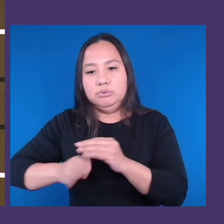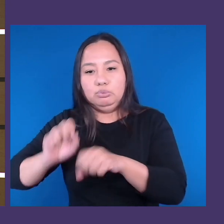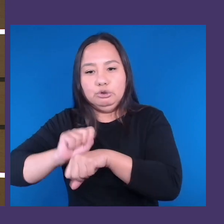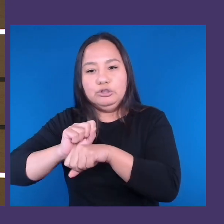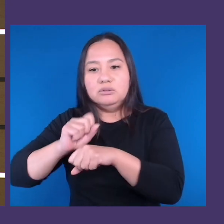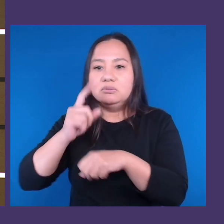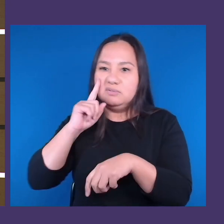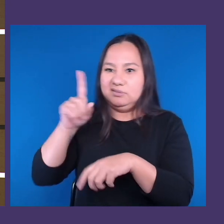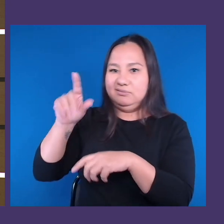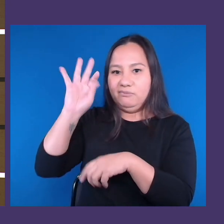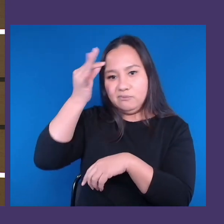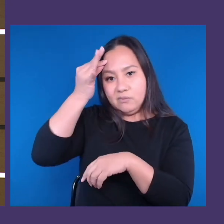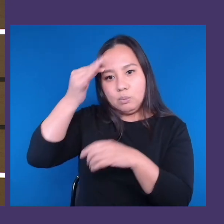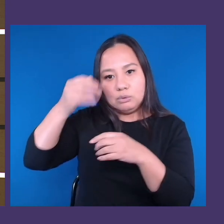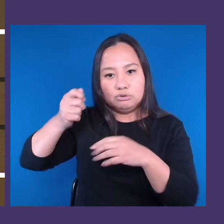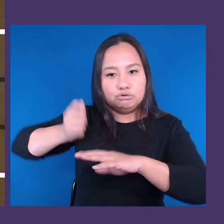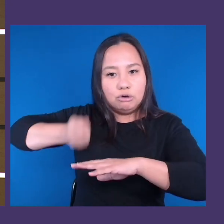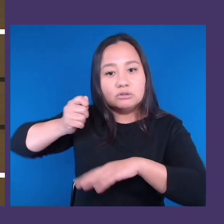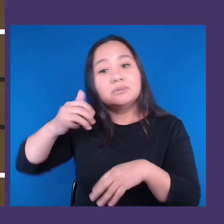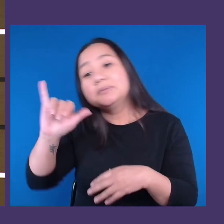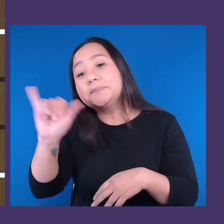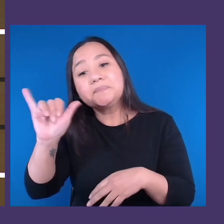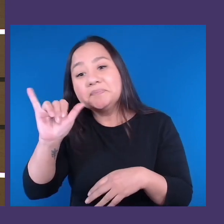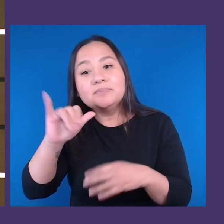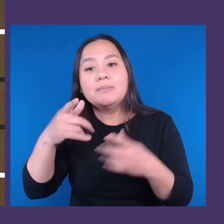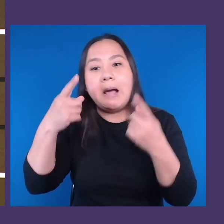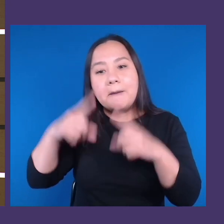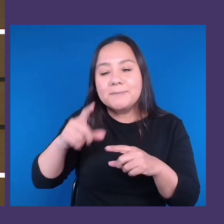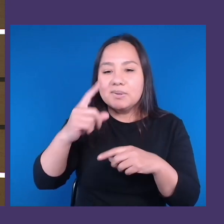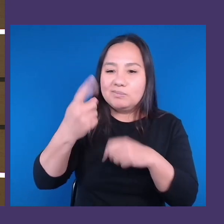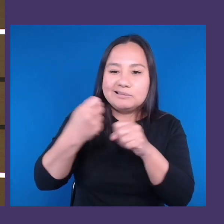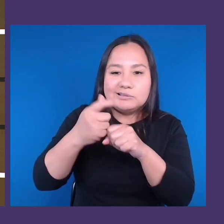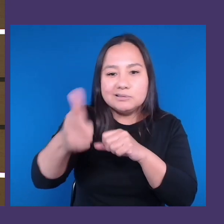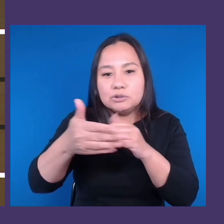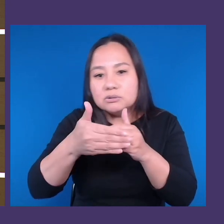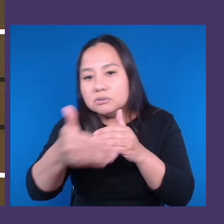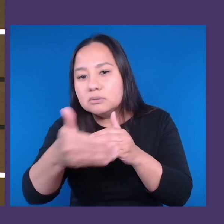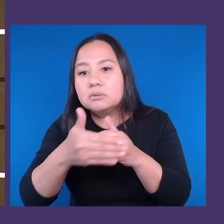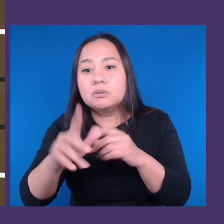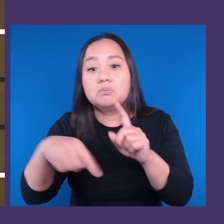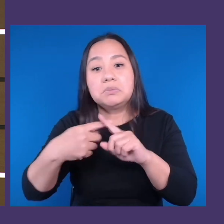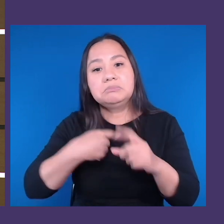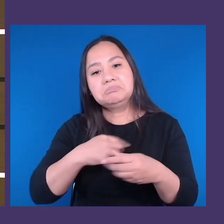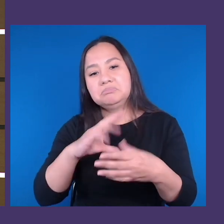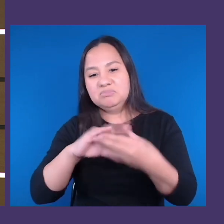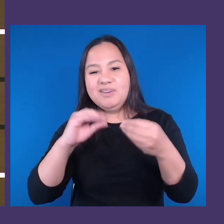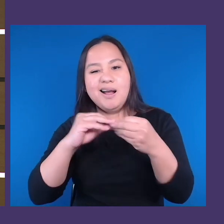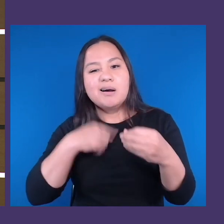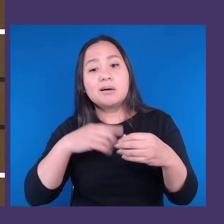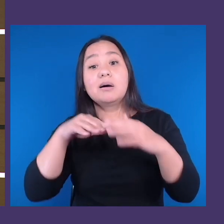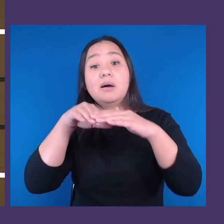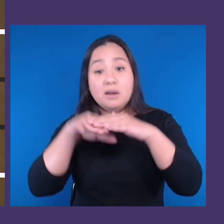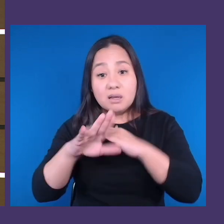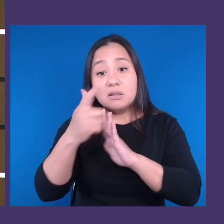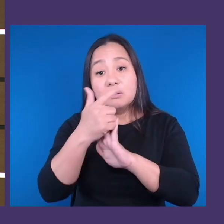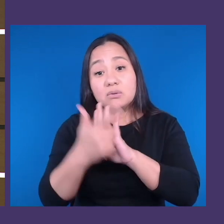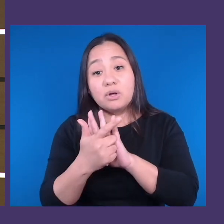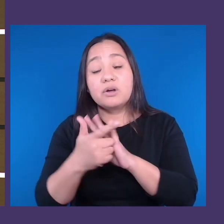year later when I went to a law firm, I really wanted a PC on my desk. That's how these things